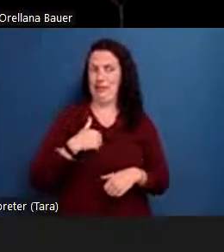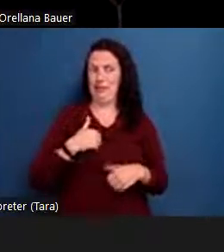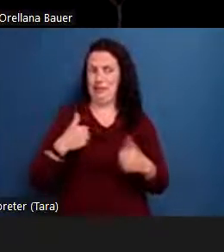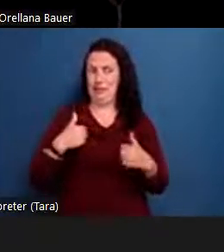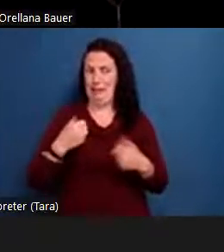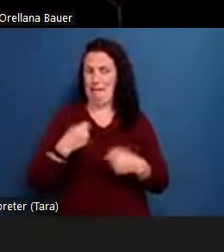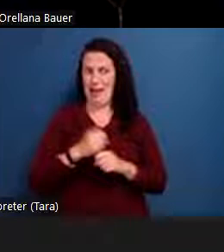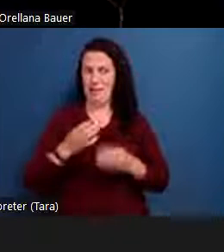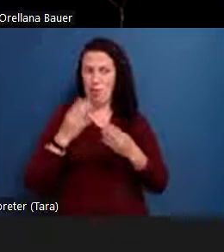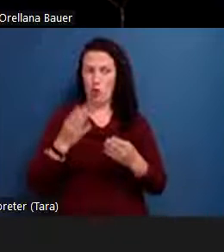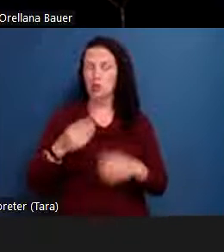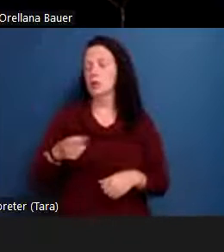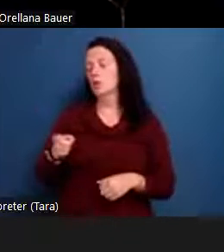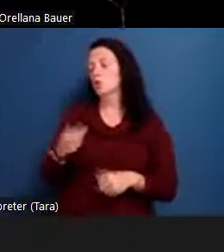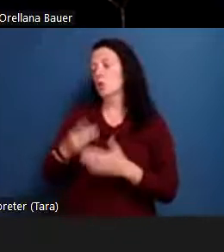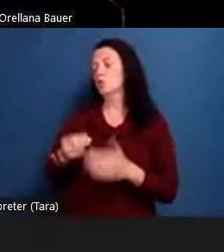You're both a voting member and a co-chair.